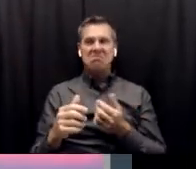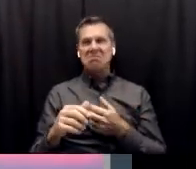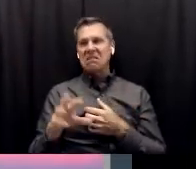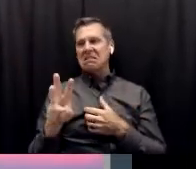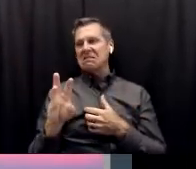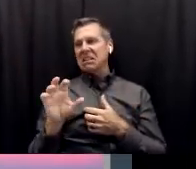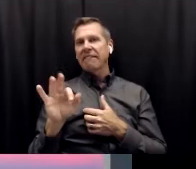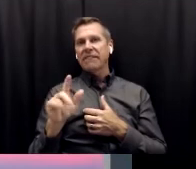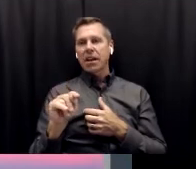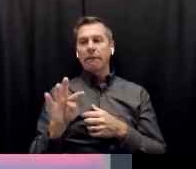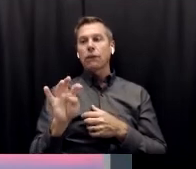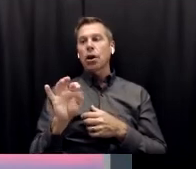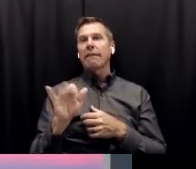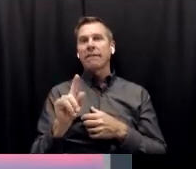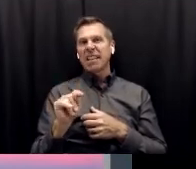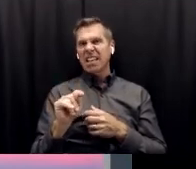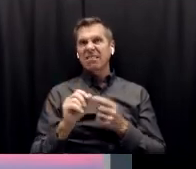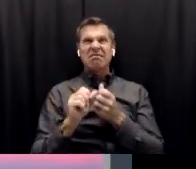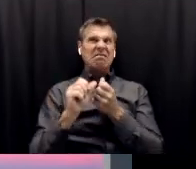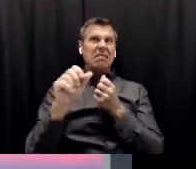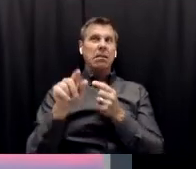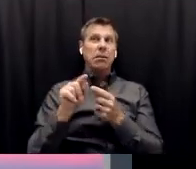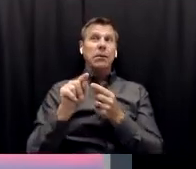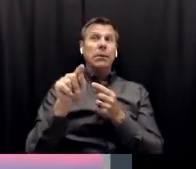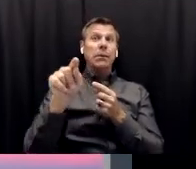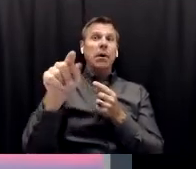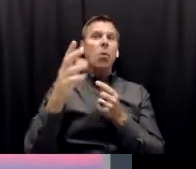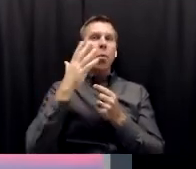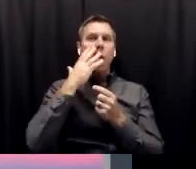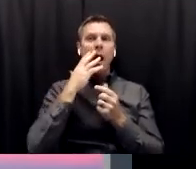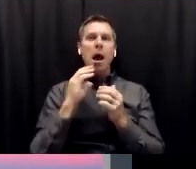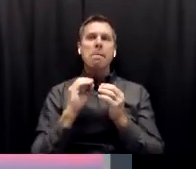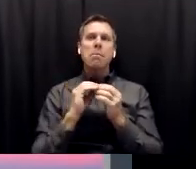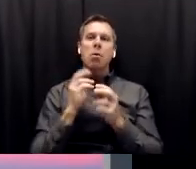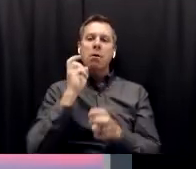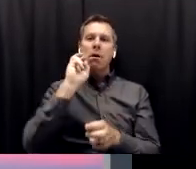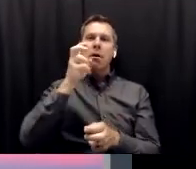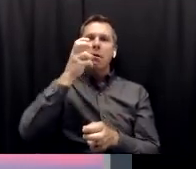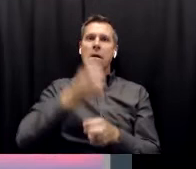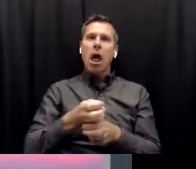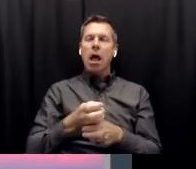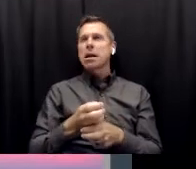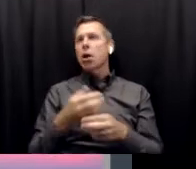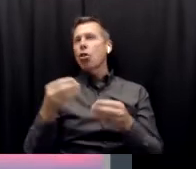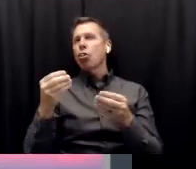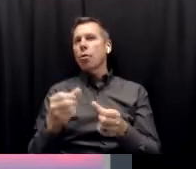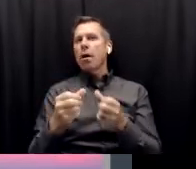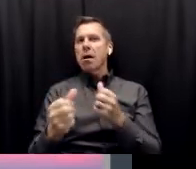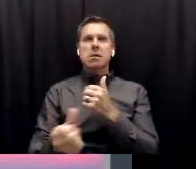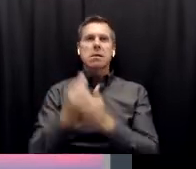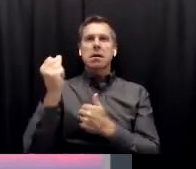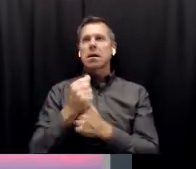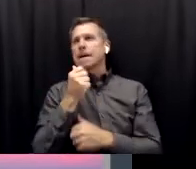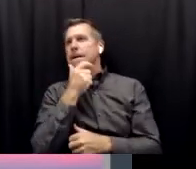feet, 400 feet, because I know that it's going to be even more difficult to assess threats at